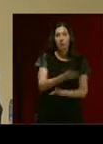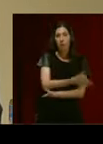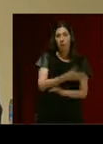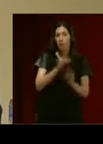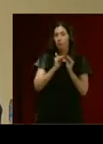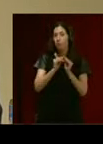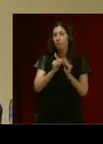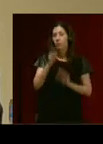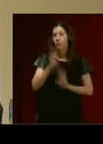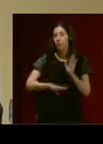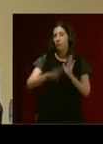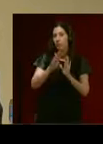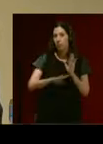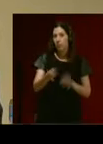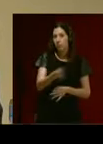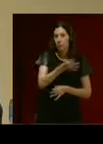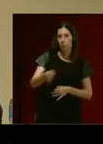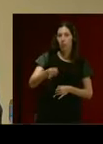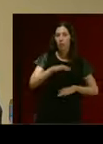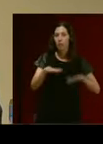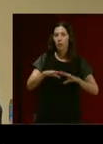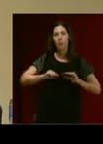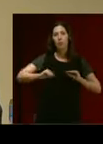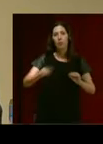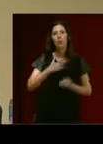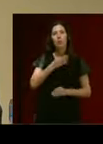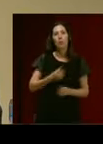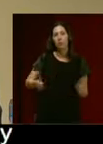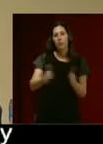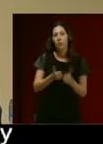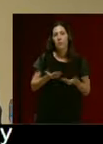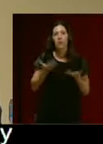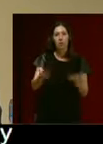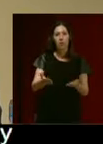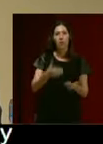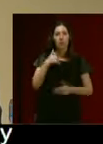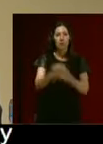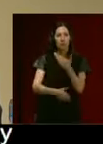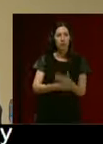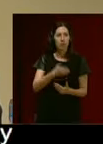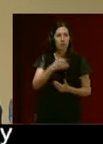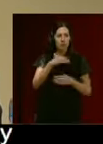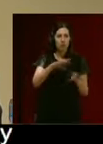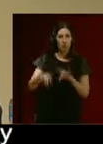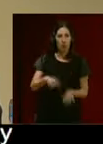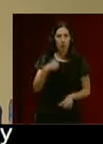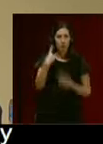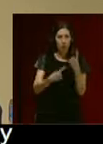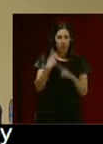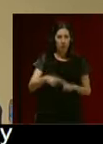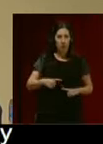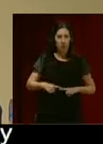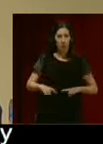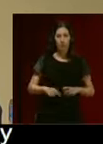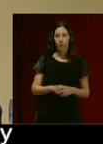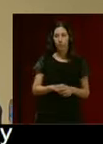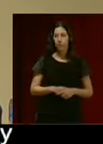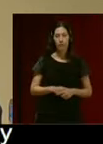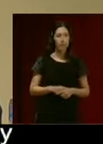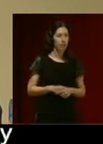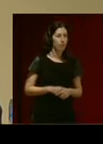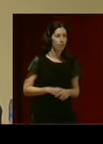a grip of the different objects, and it'll adapt the movements, and therefore in the